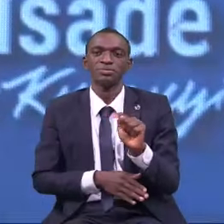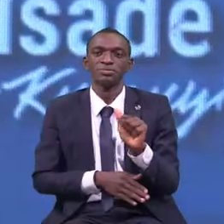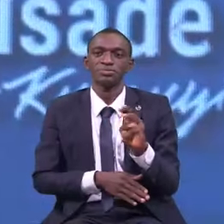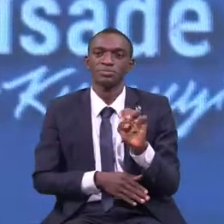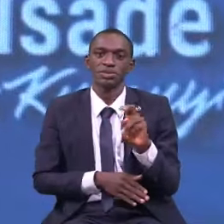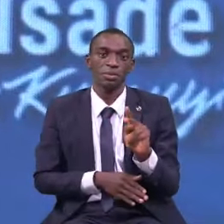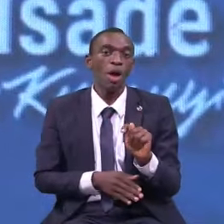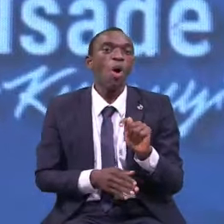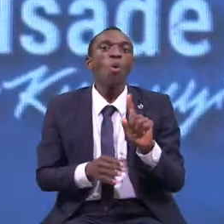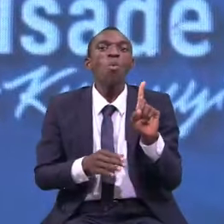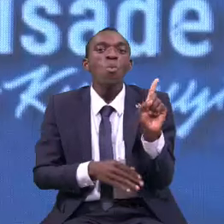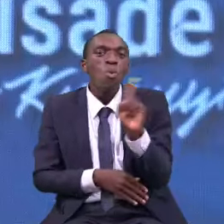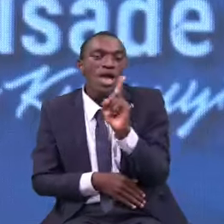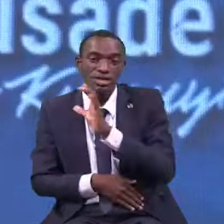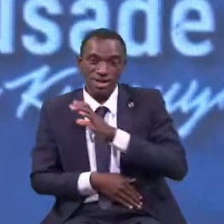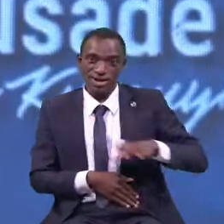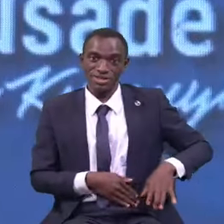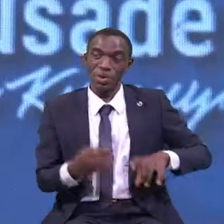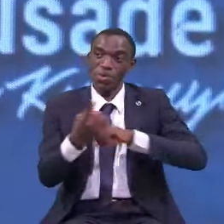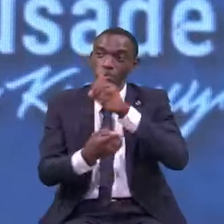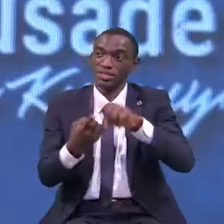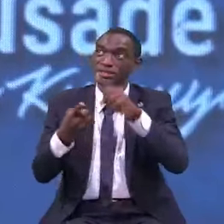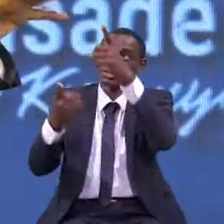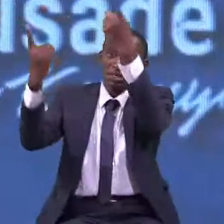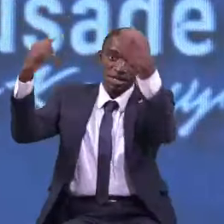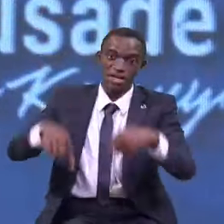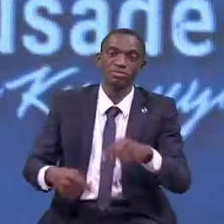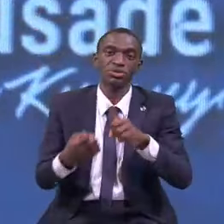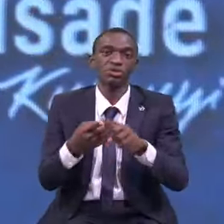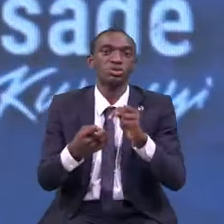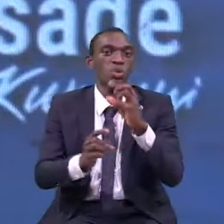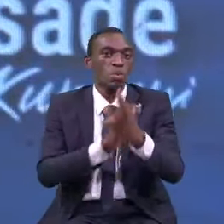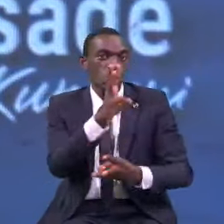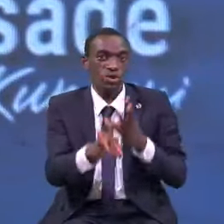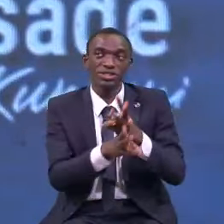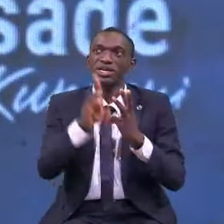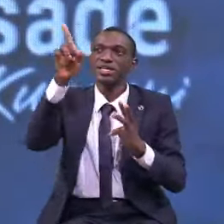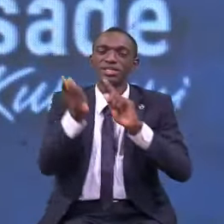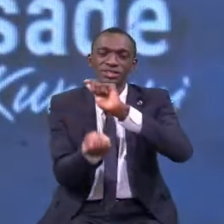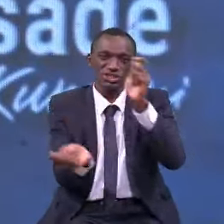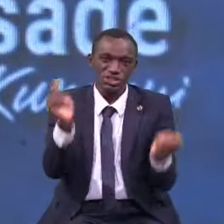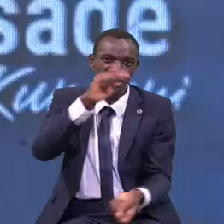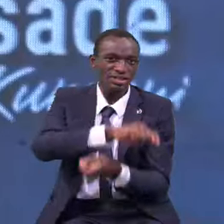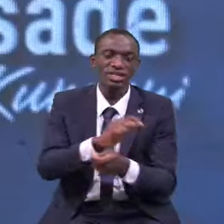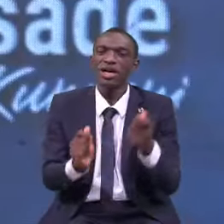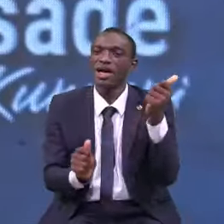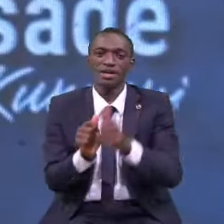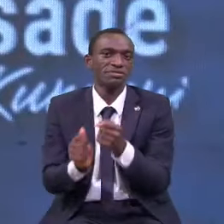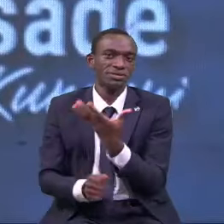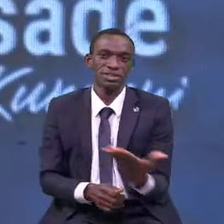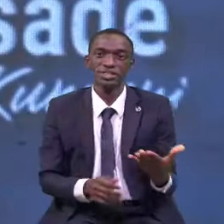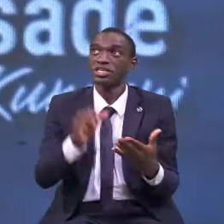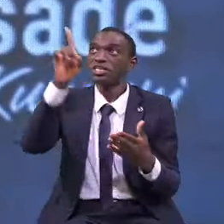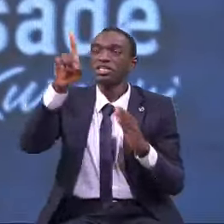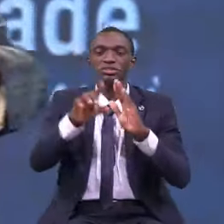When Christ came to this world, he changed everything. He touched